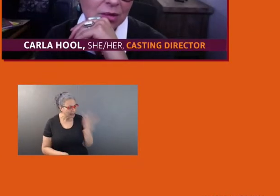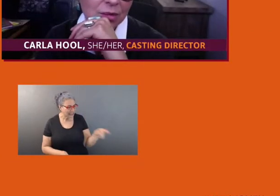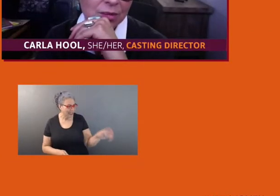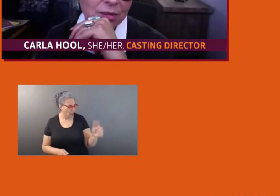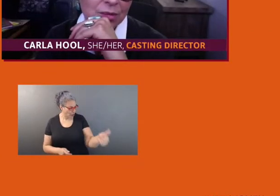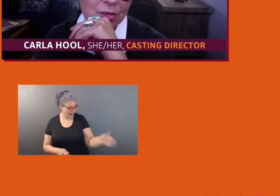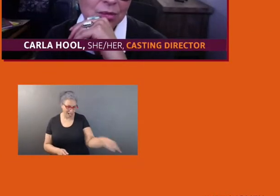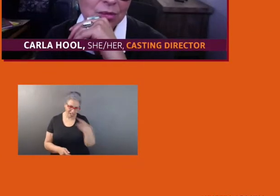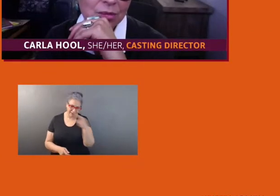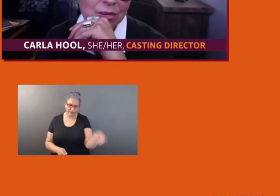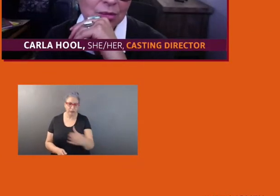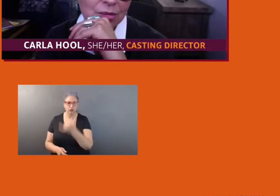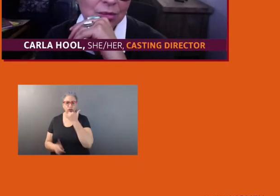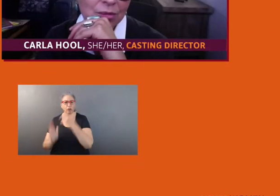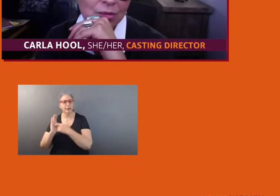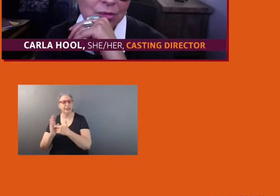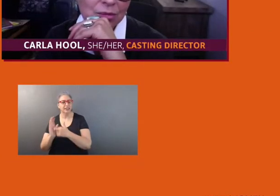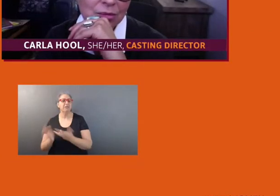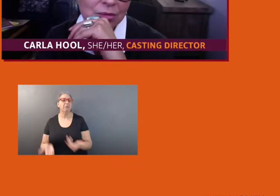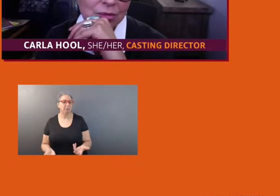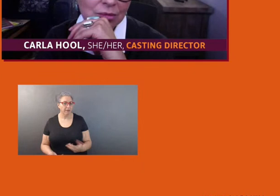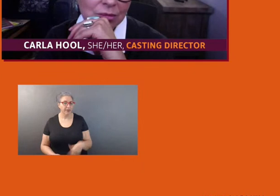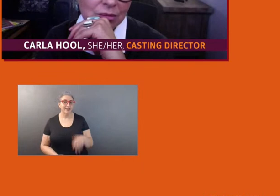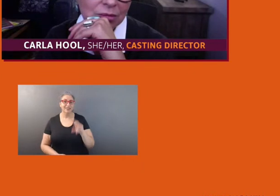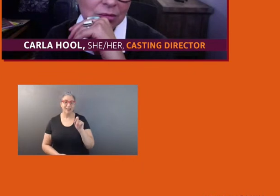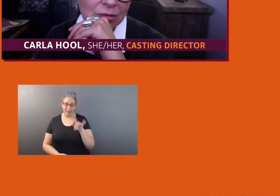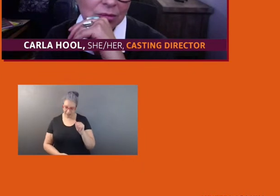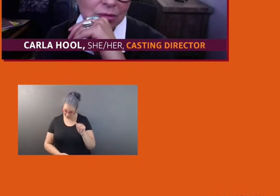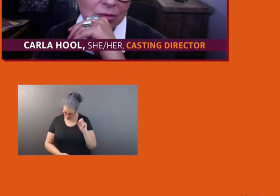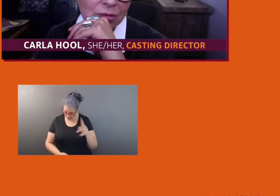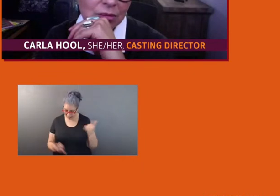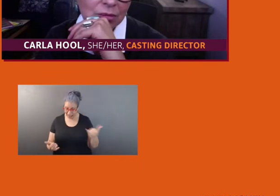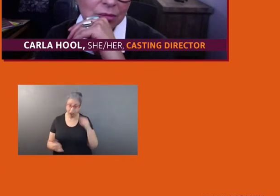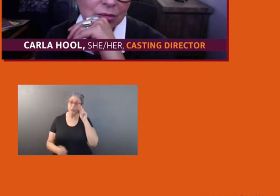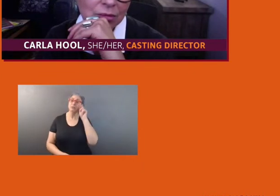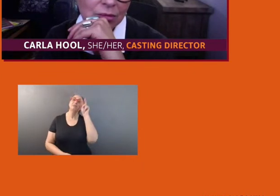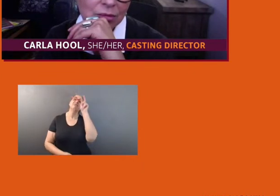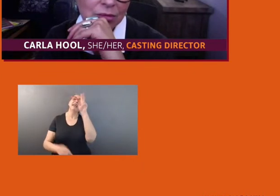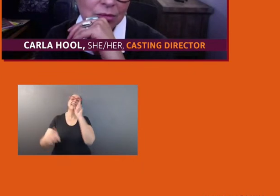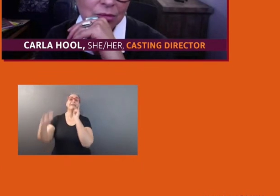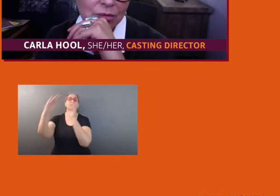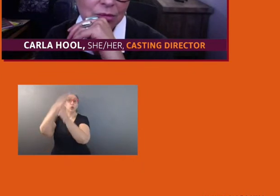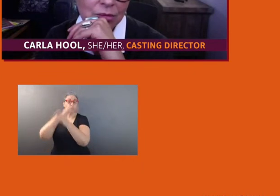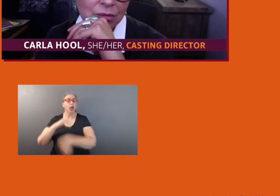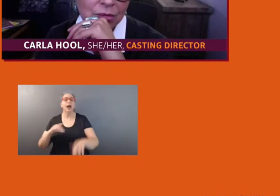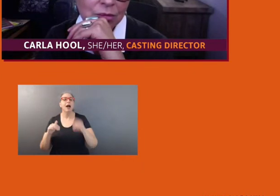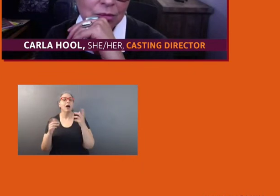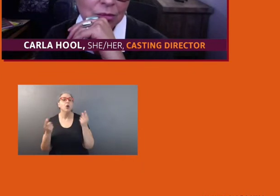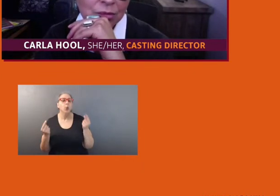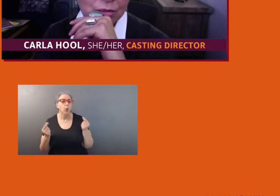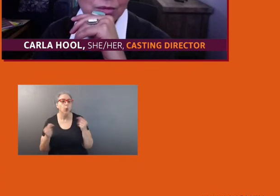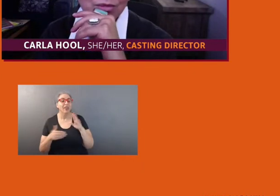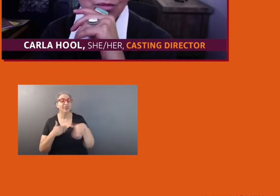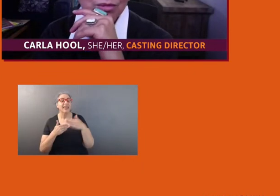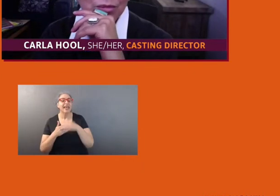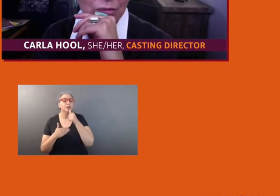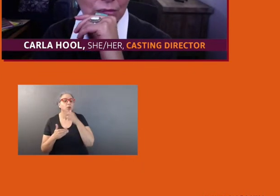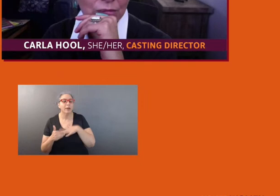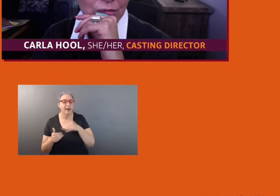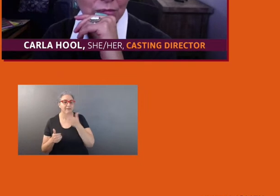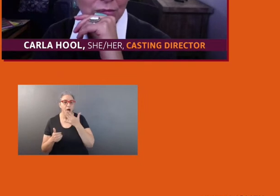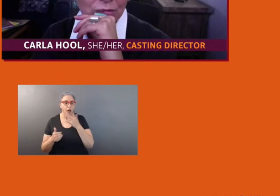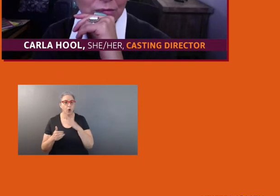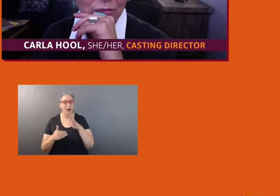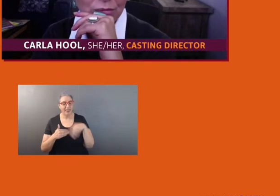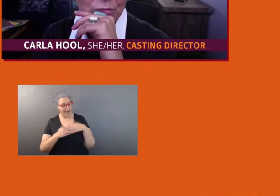forward, how can we open the door for the next generation of women and women of color to come into this industry and excel?